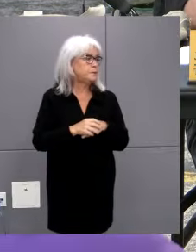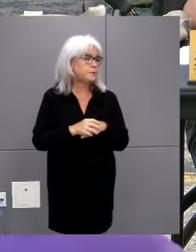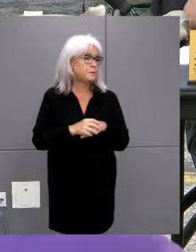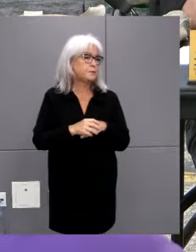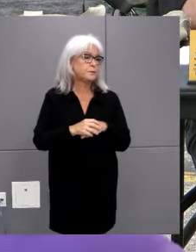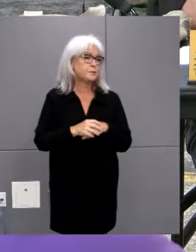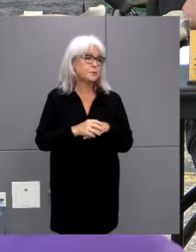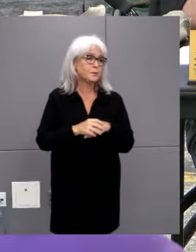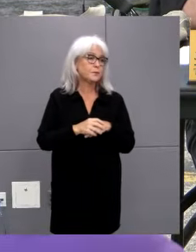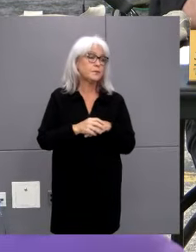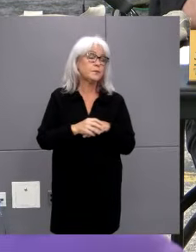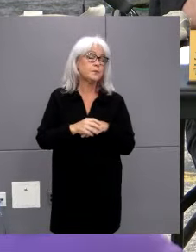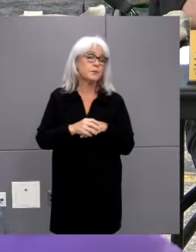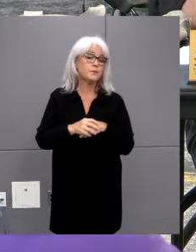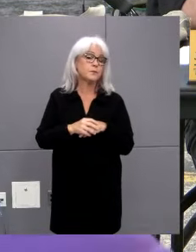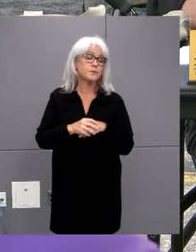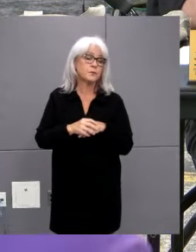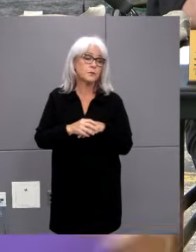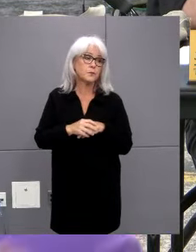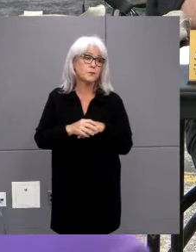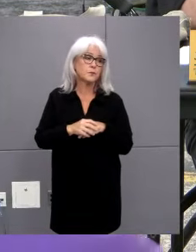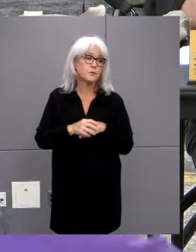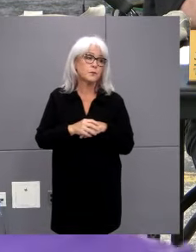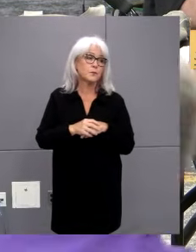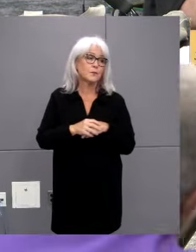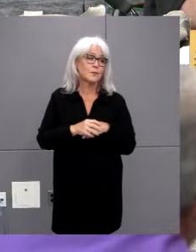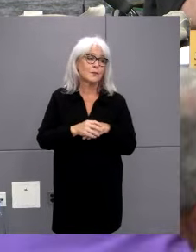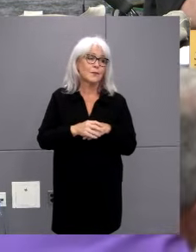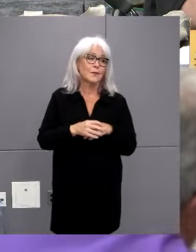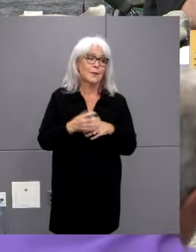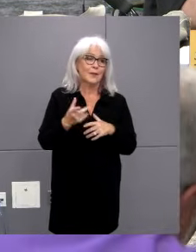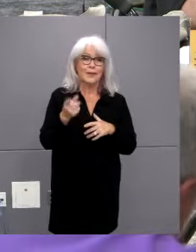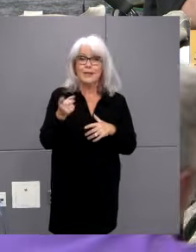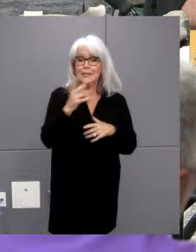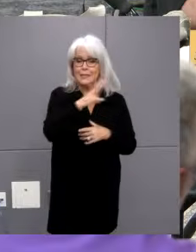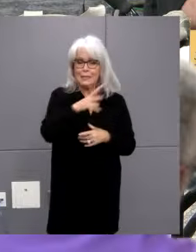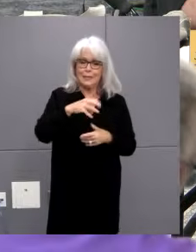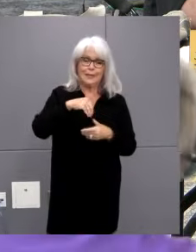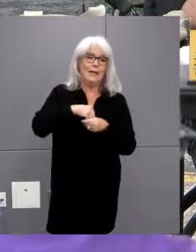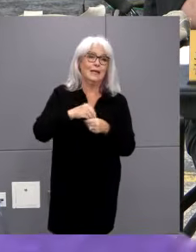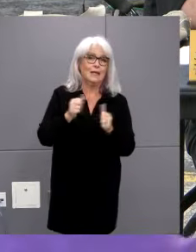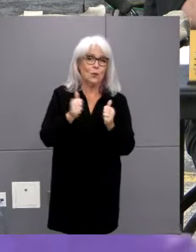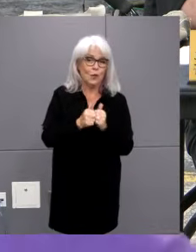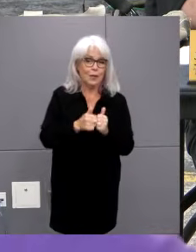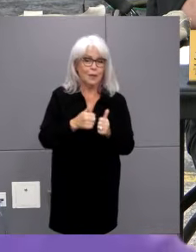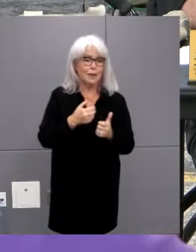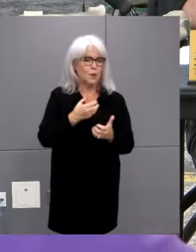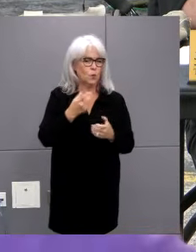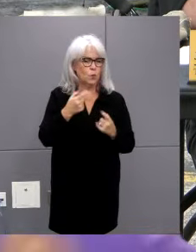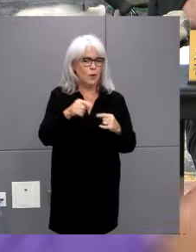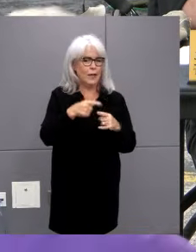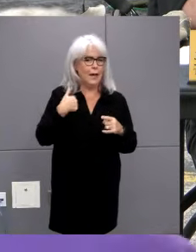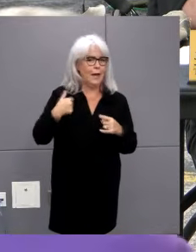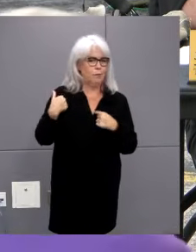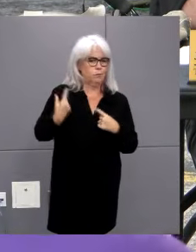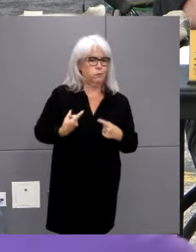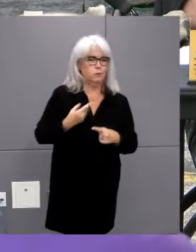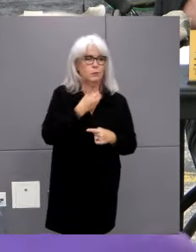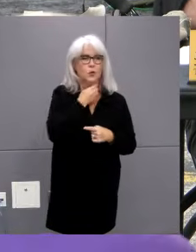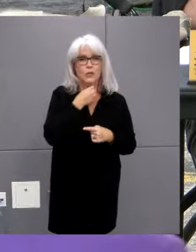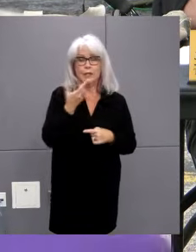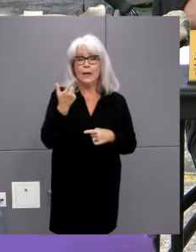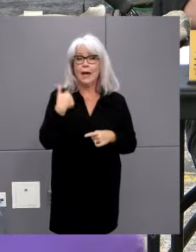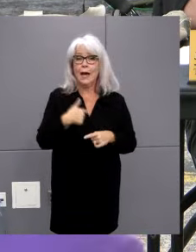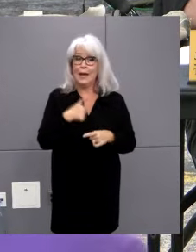you're dealing with something that when I was in the Marine Corps, this was part of my bag. And I've seen people, what happens